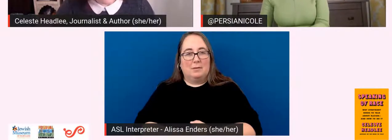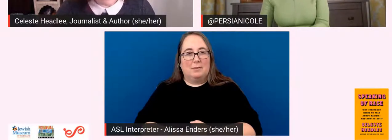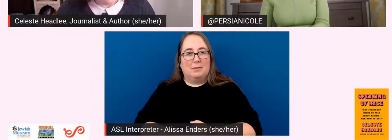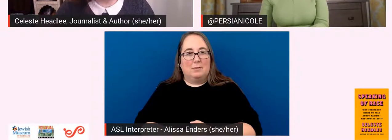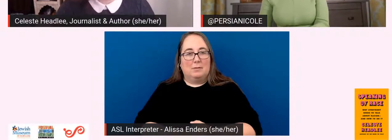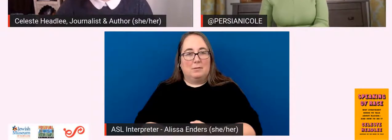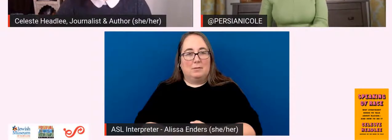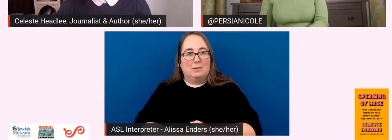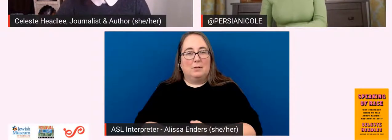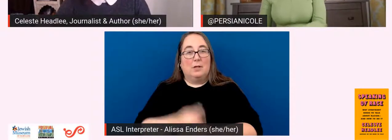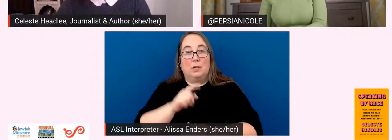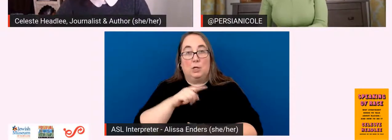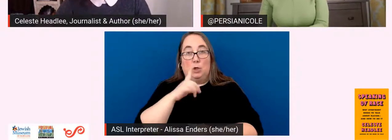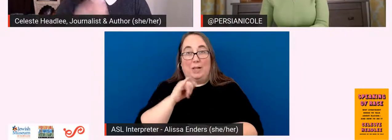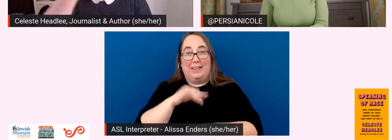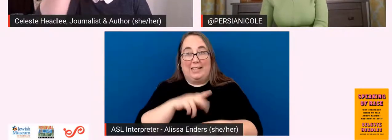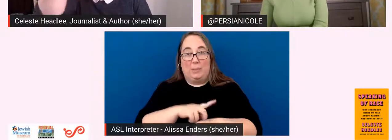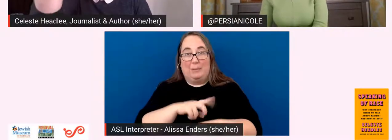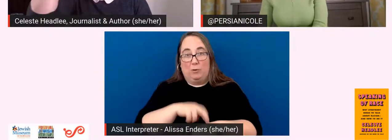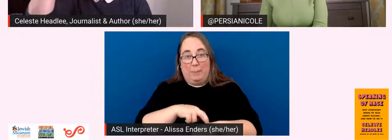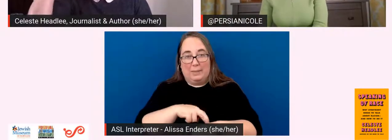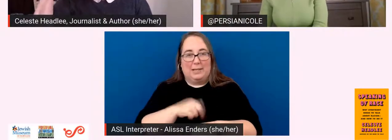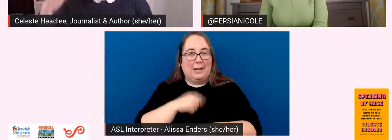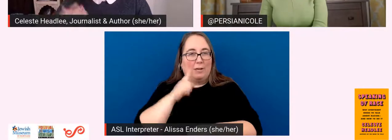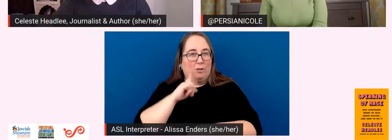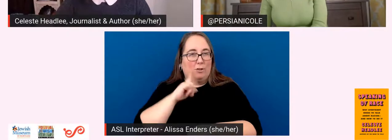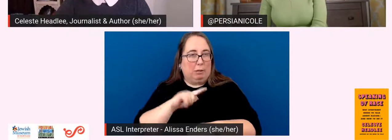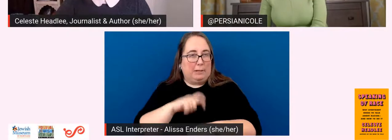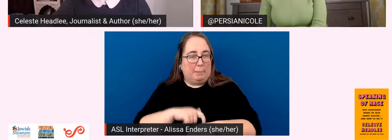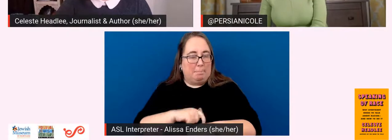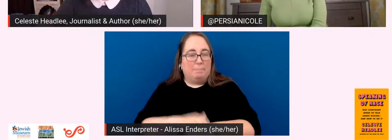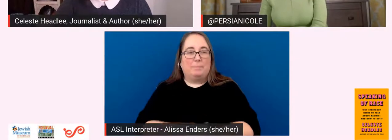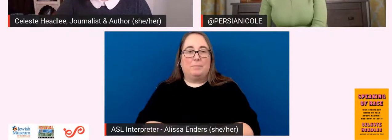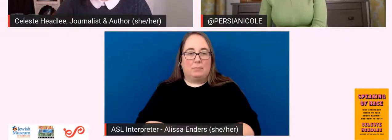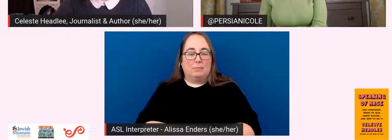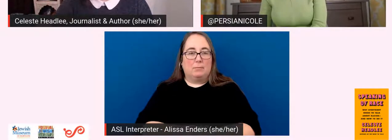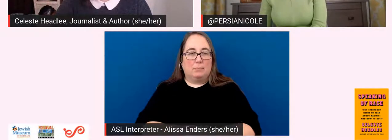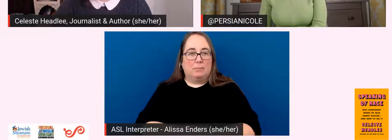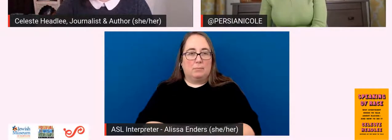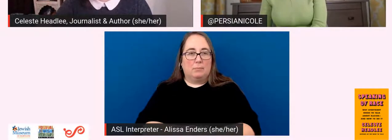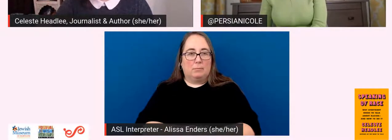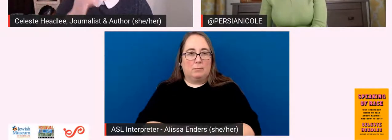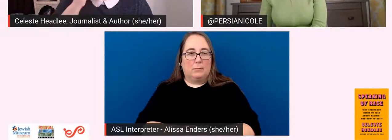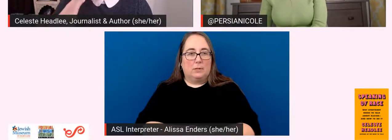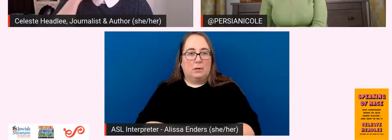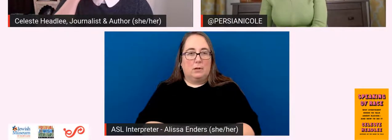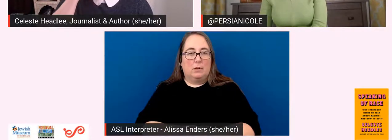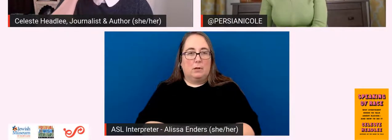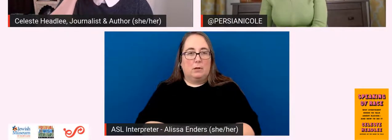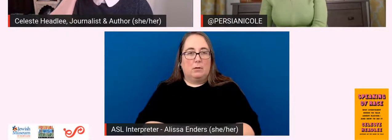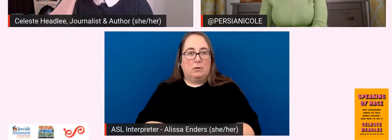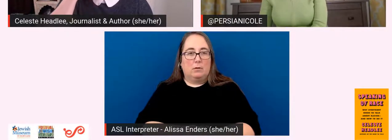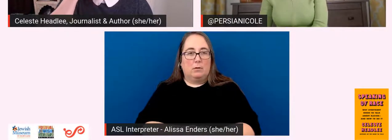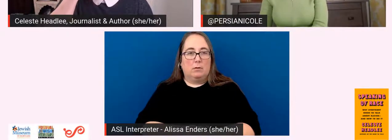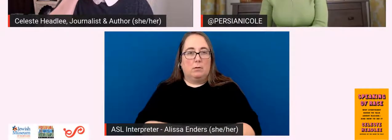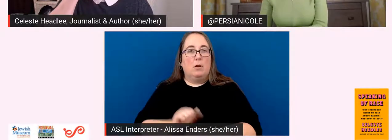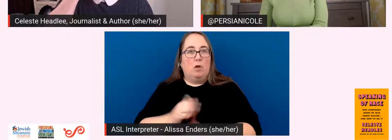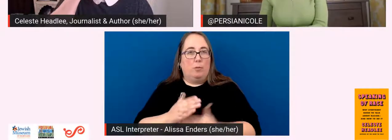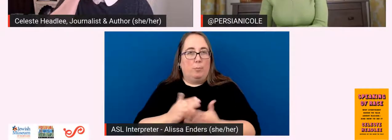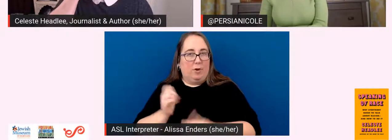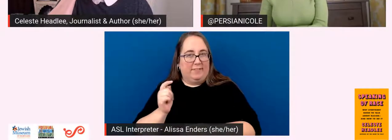you look Dominican. Right, right. I get that all the time. Yeah. It's just something I've been forced to talk about all my life. The other part of that is